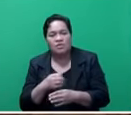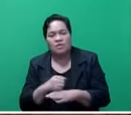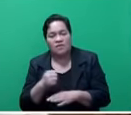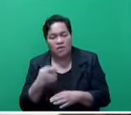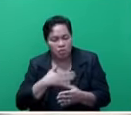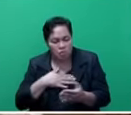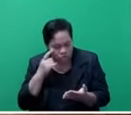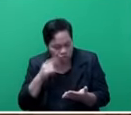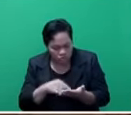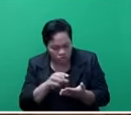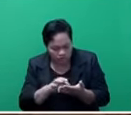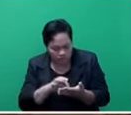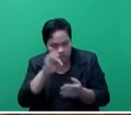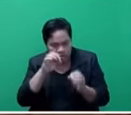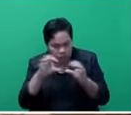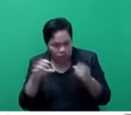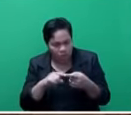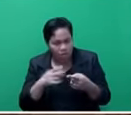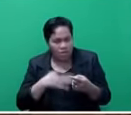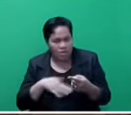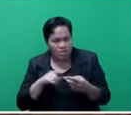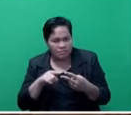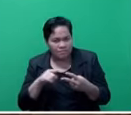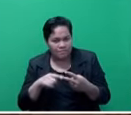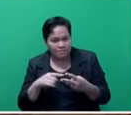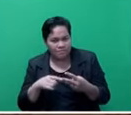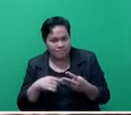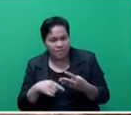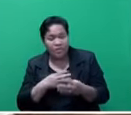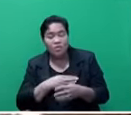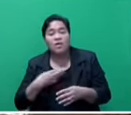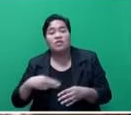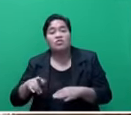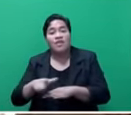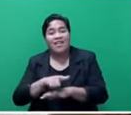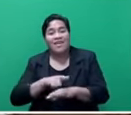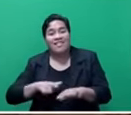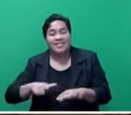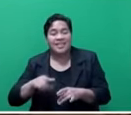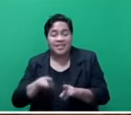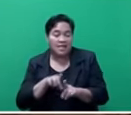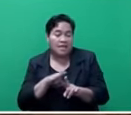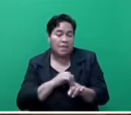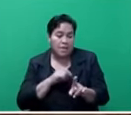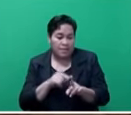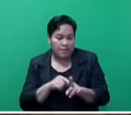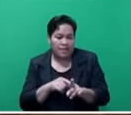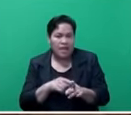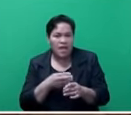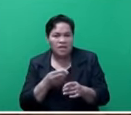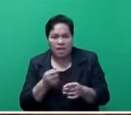highlight some particular ones that I wanted to highlight from the Ministry of Lands, there's one here in terms of arrears of